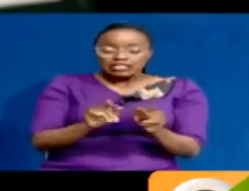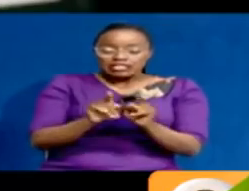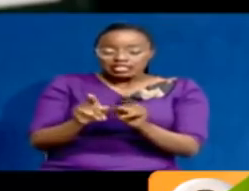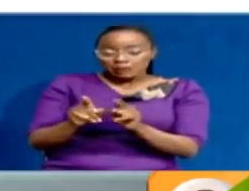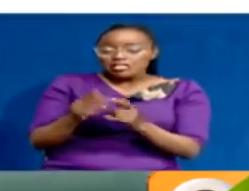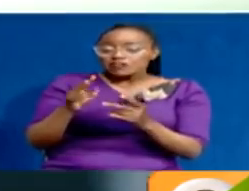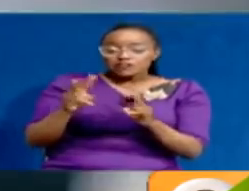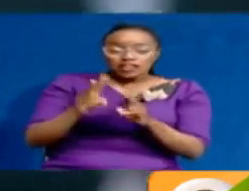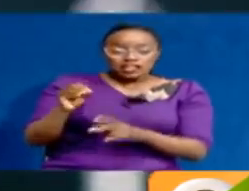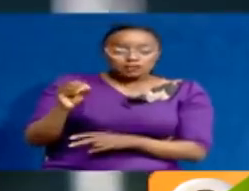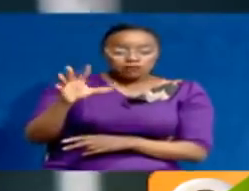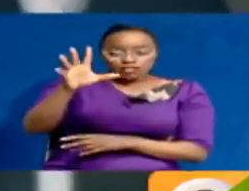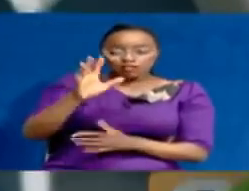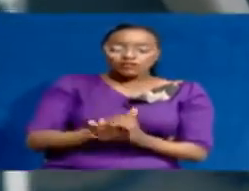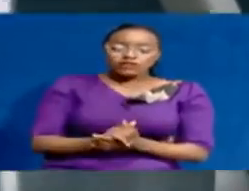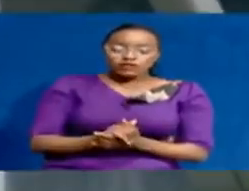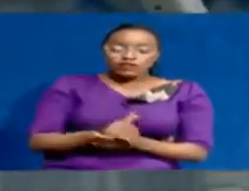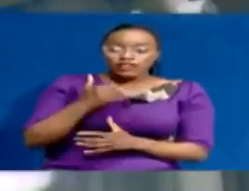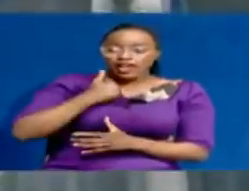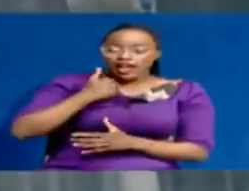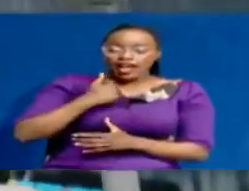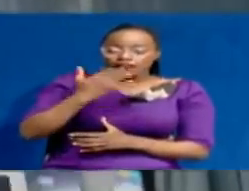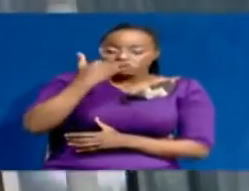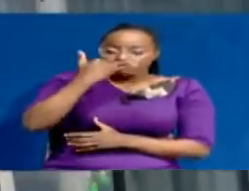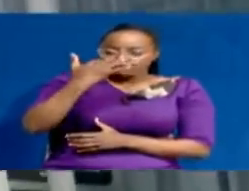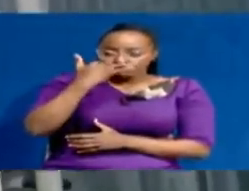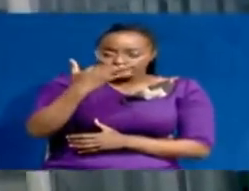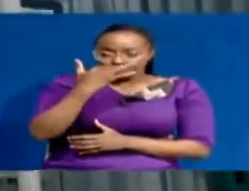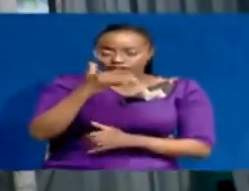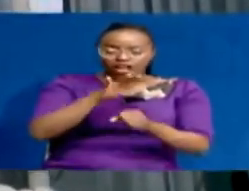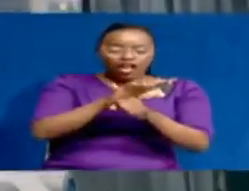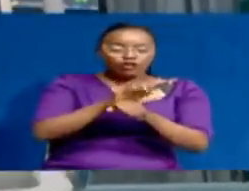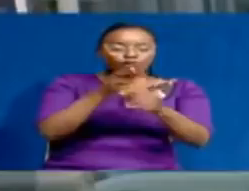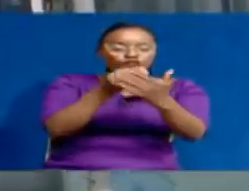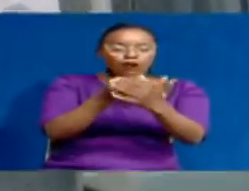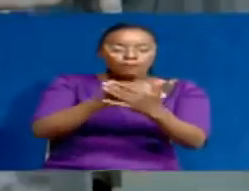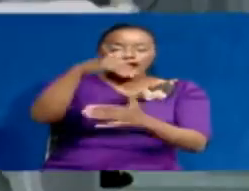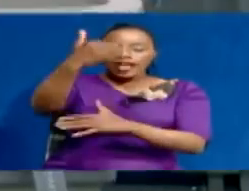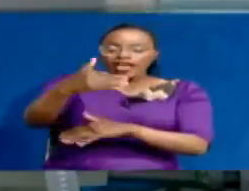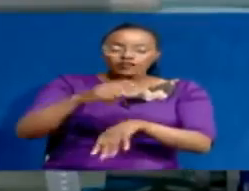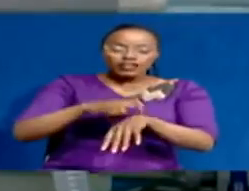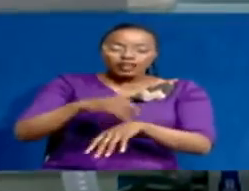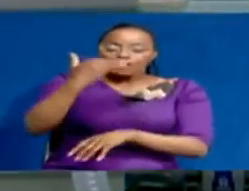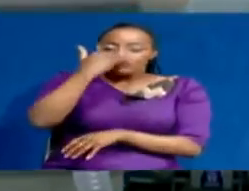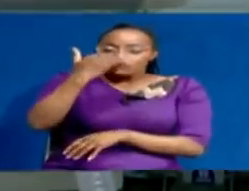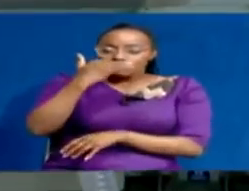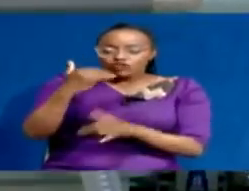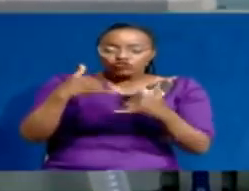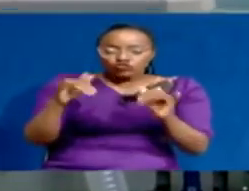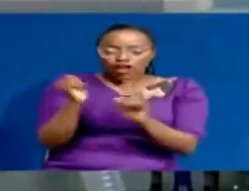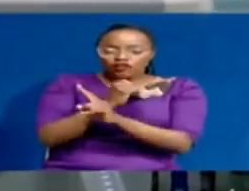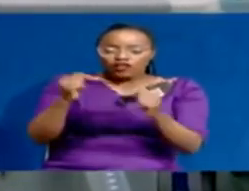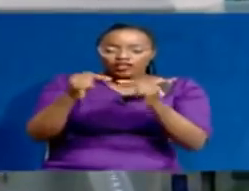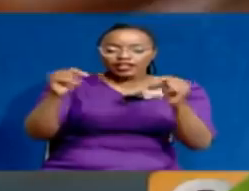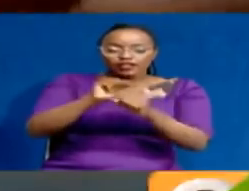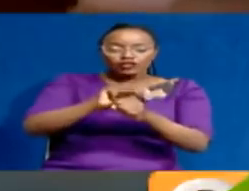at a hefty price. They are literally inhaling hundreds of shillings with every breath to beat this